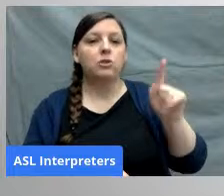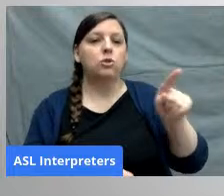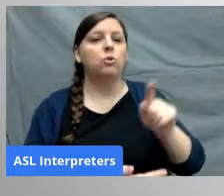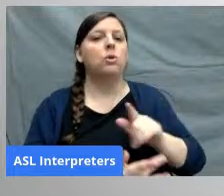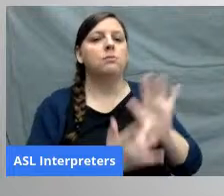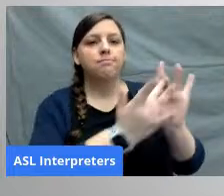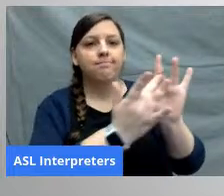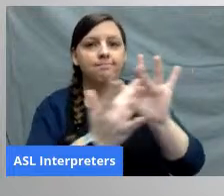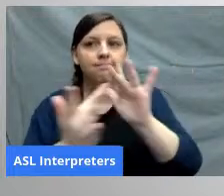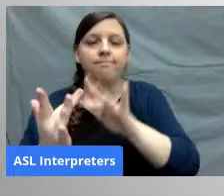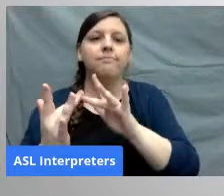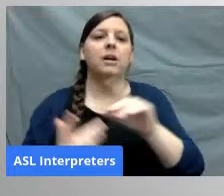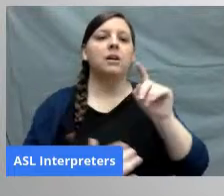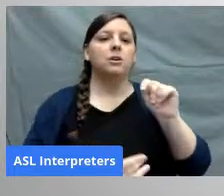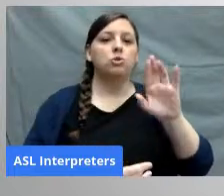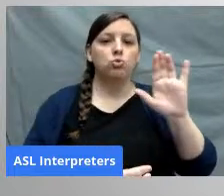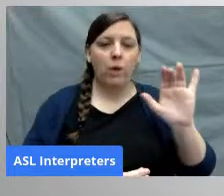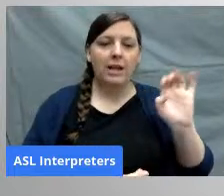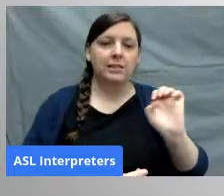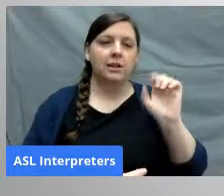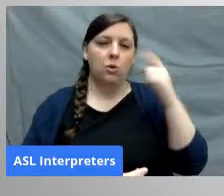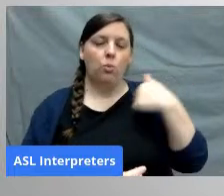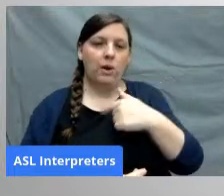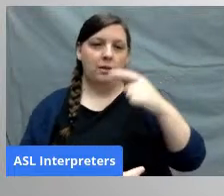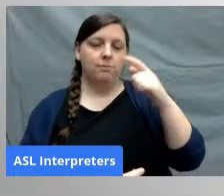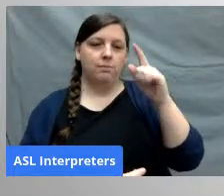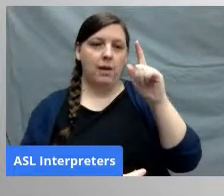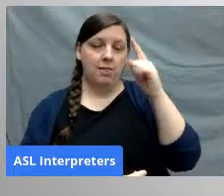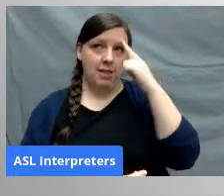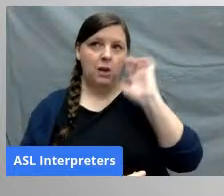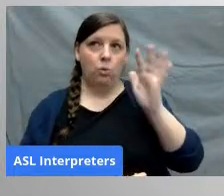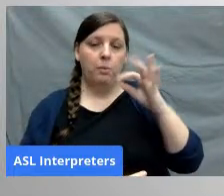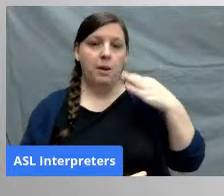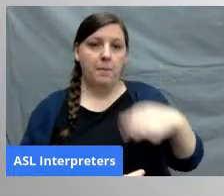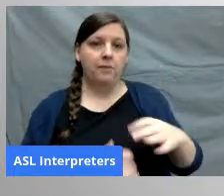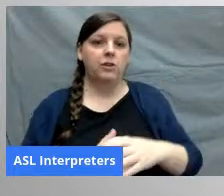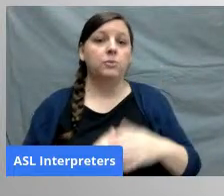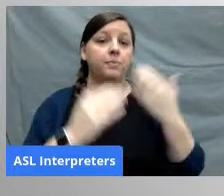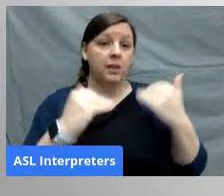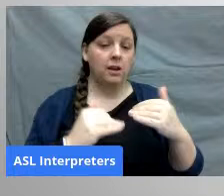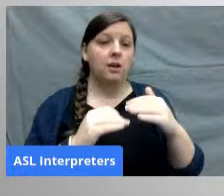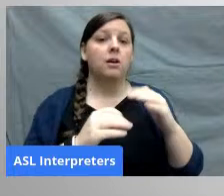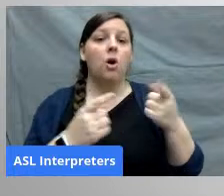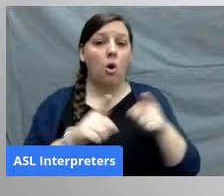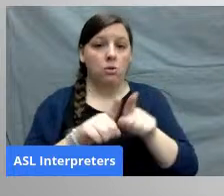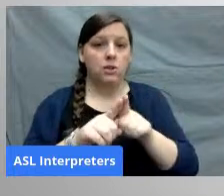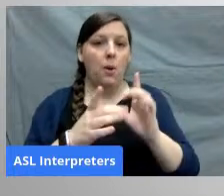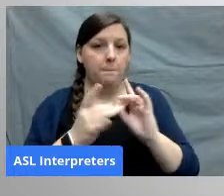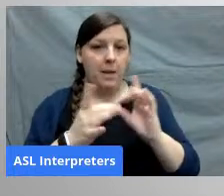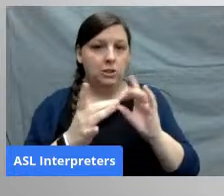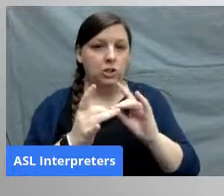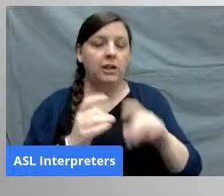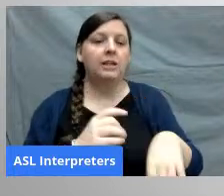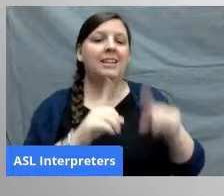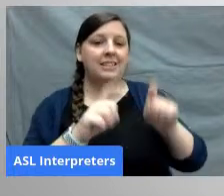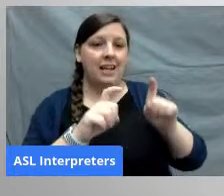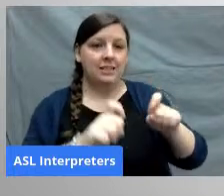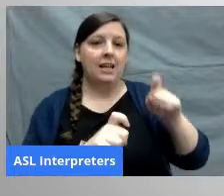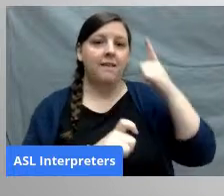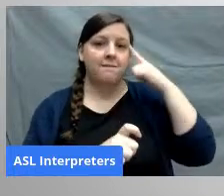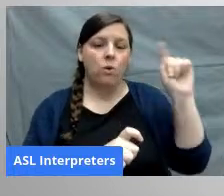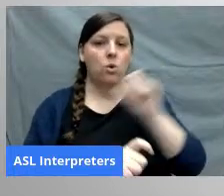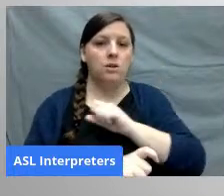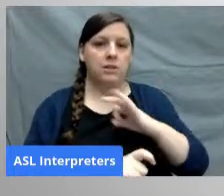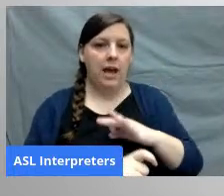COVID testing for symptomatic staff and students in a planned partnership with UGA. And then we're going to